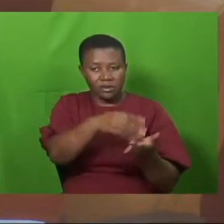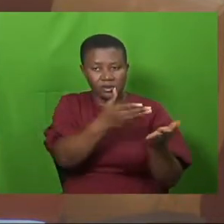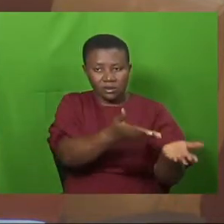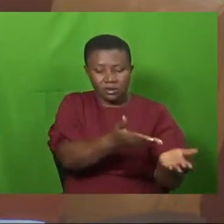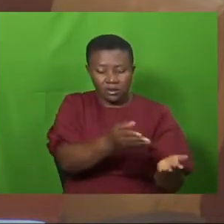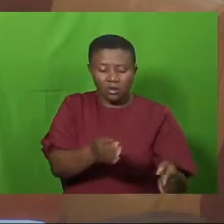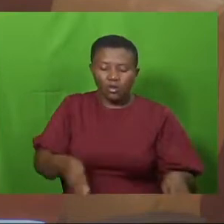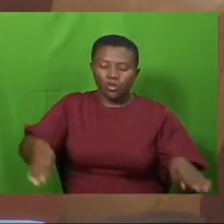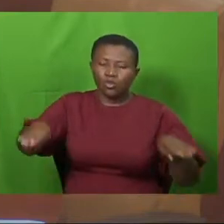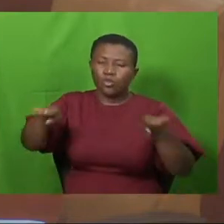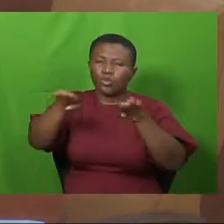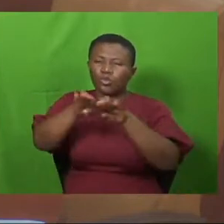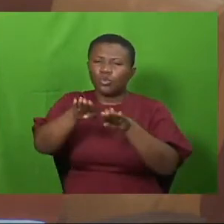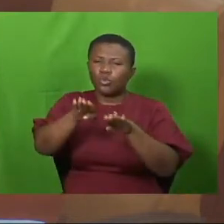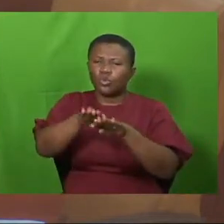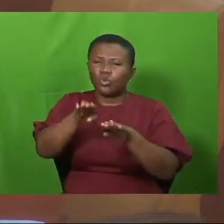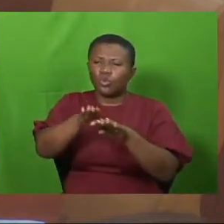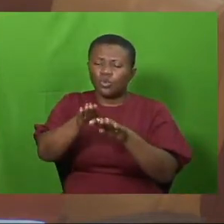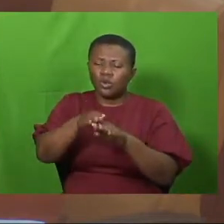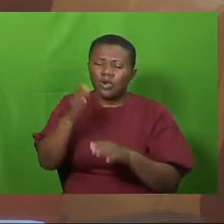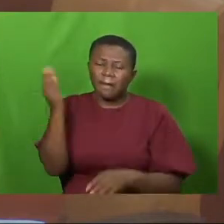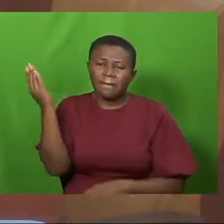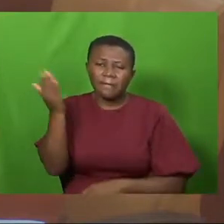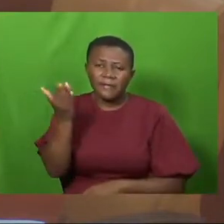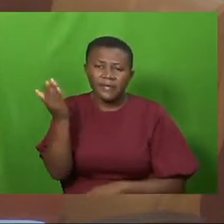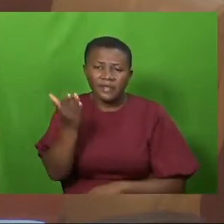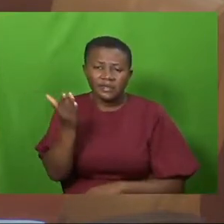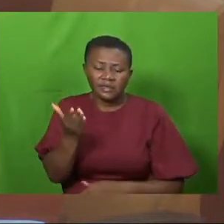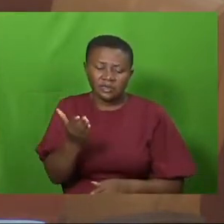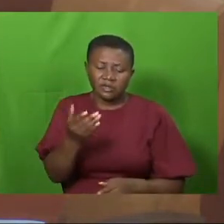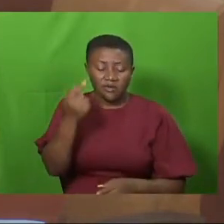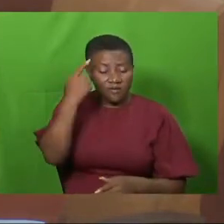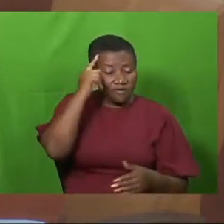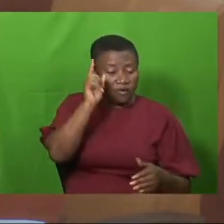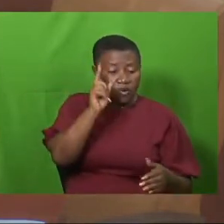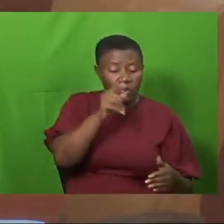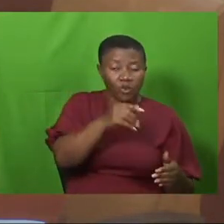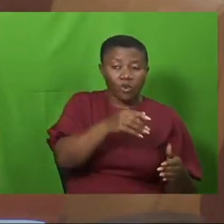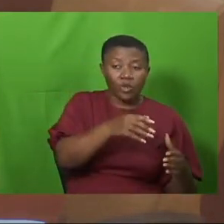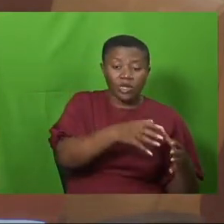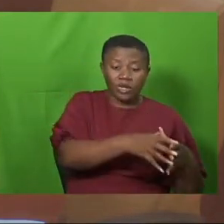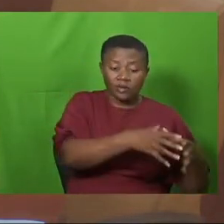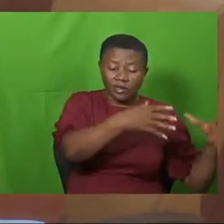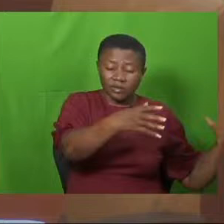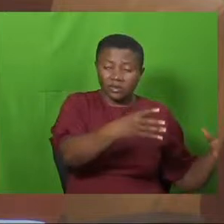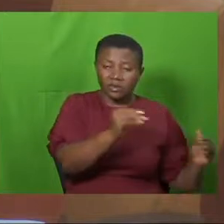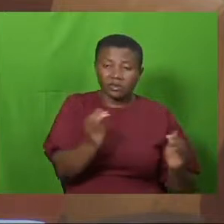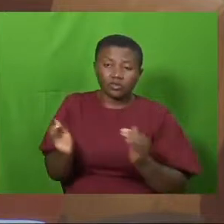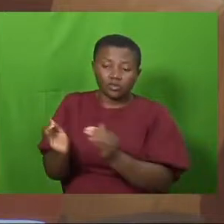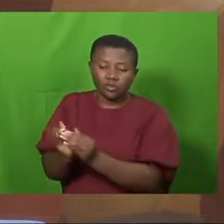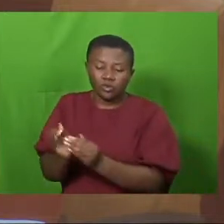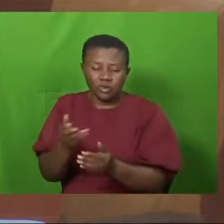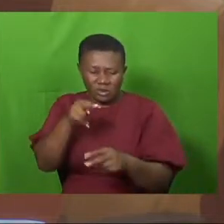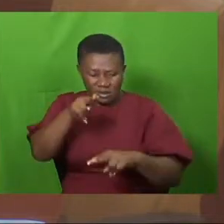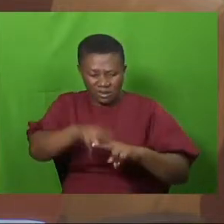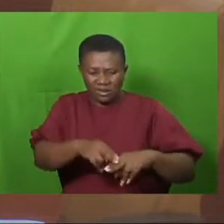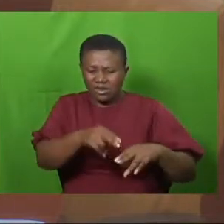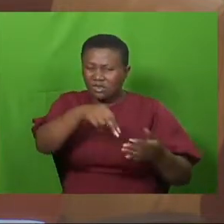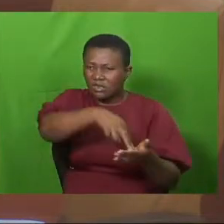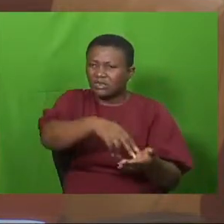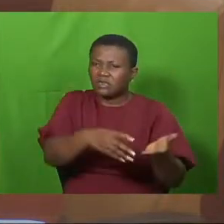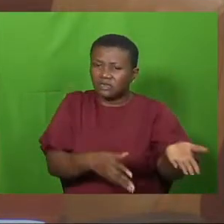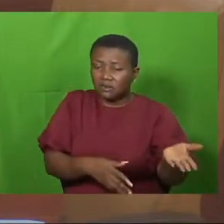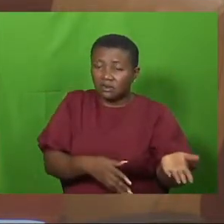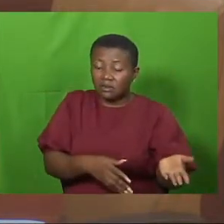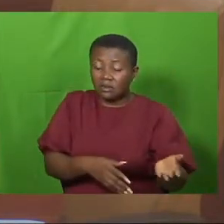remarks of the leaders and the minority and the majority happens there. Mr. Speaker, closing remarks, if we are beaten by